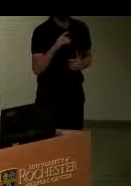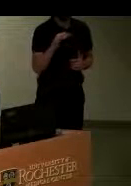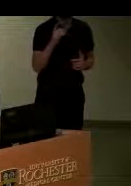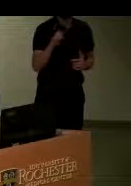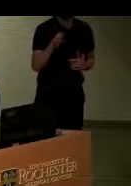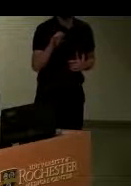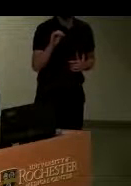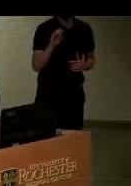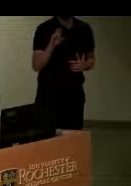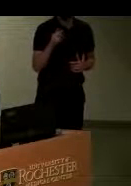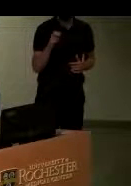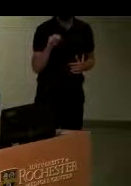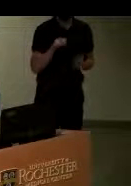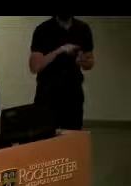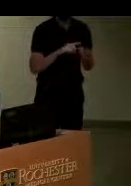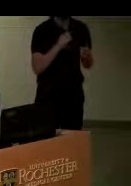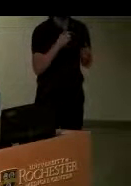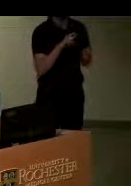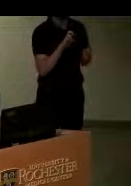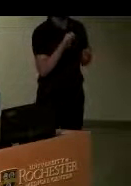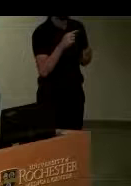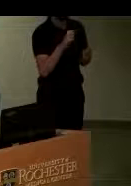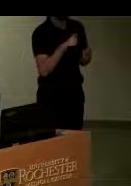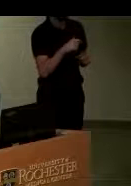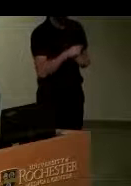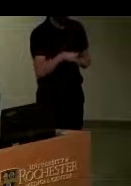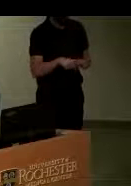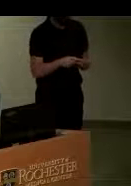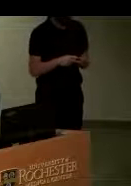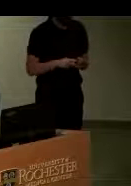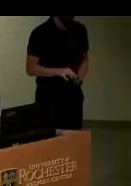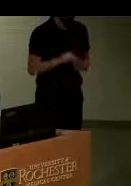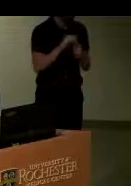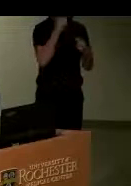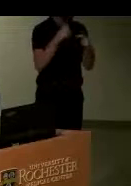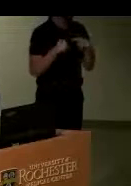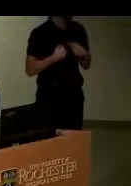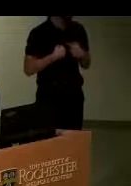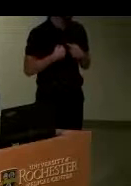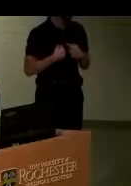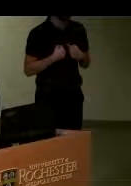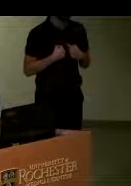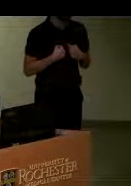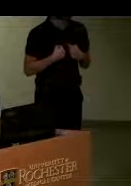here. They made this whole place so special for me.